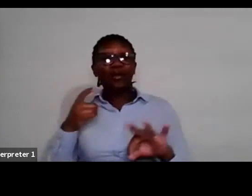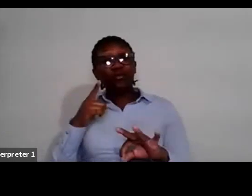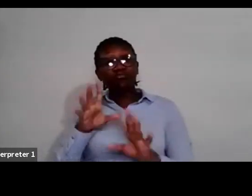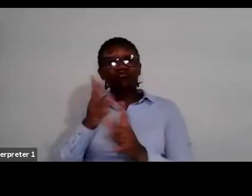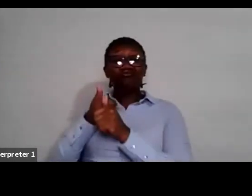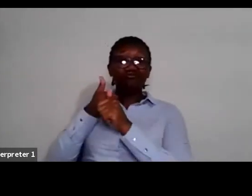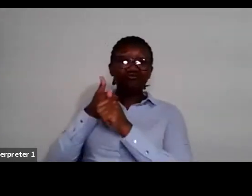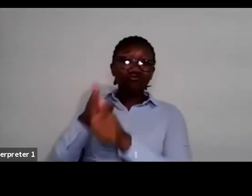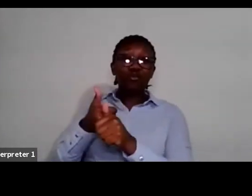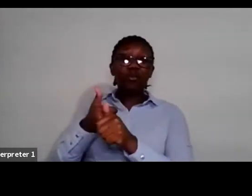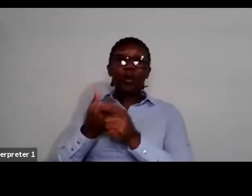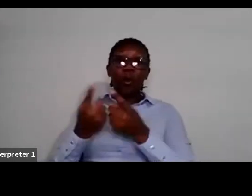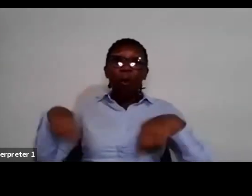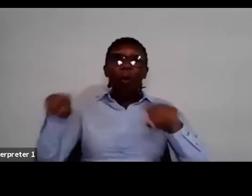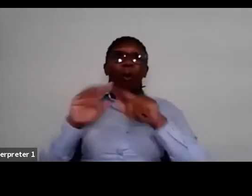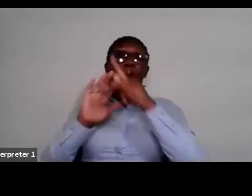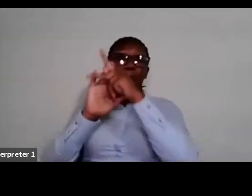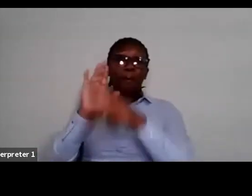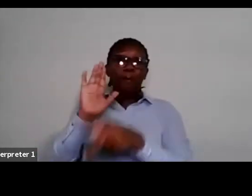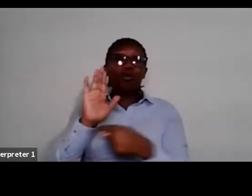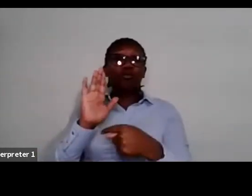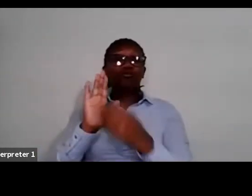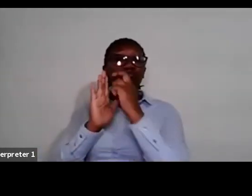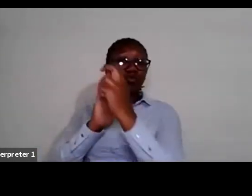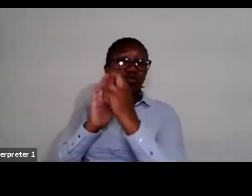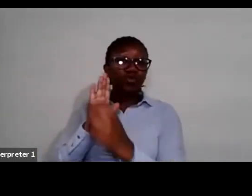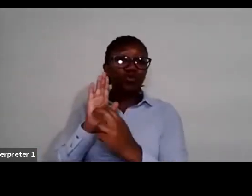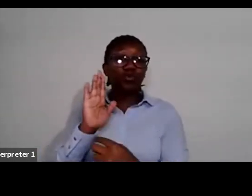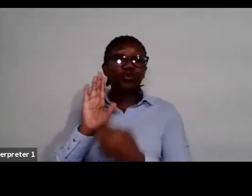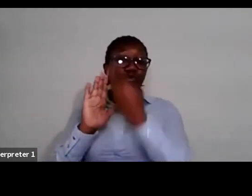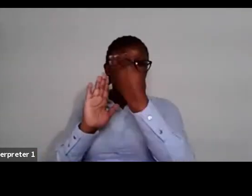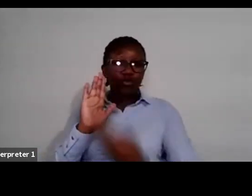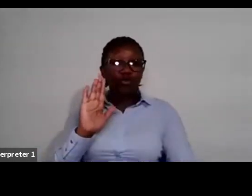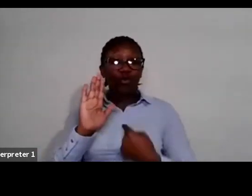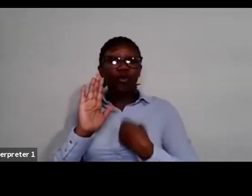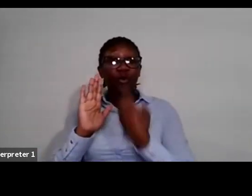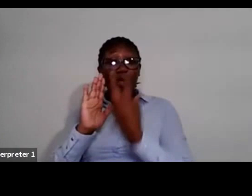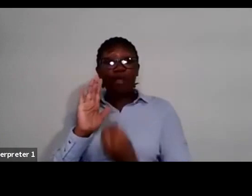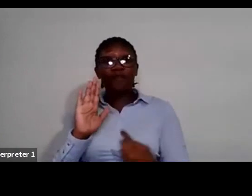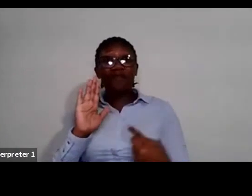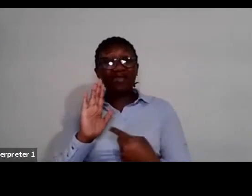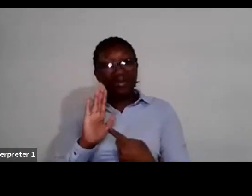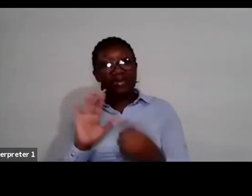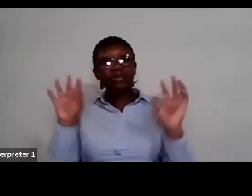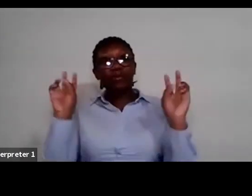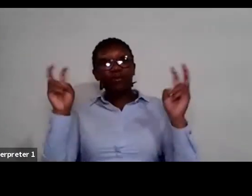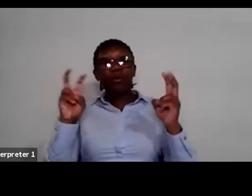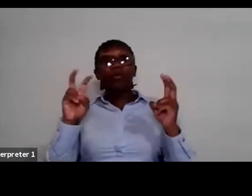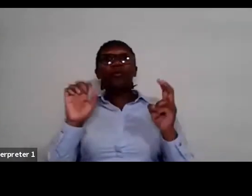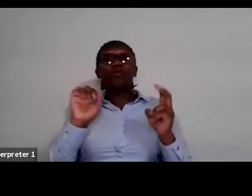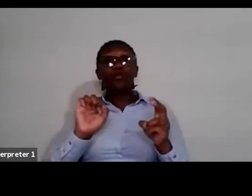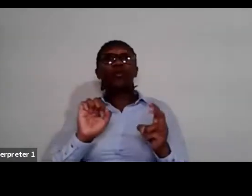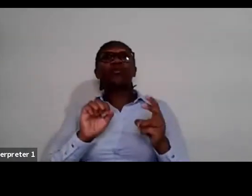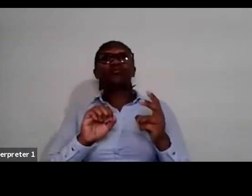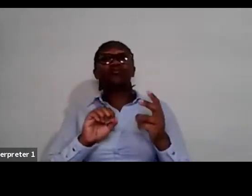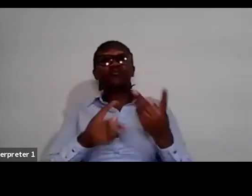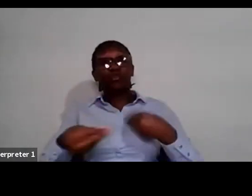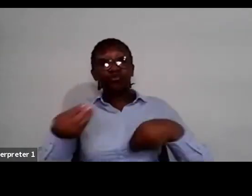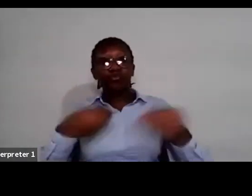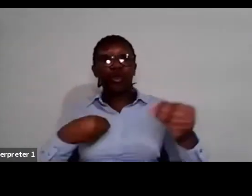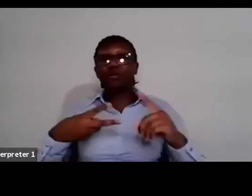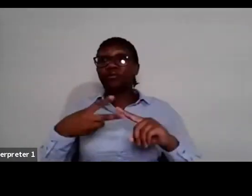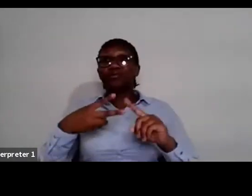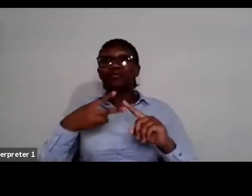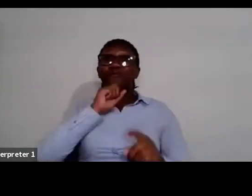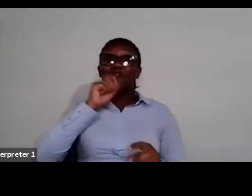relevant legislations that are available that are governing the illicit trade and the counterfeit. So I also want